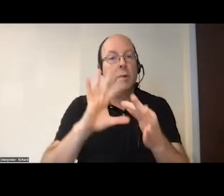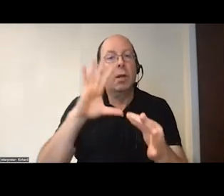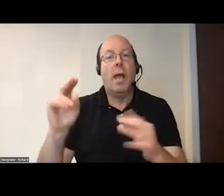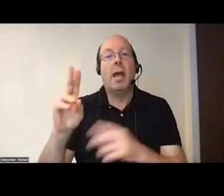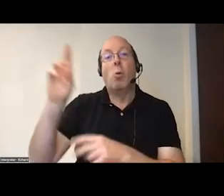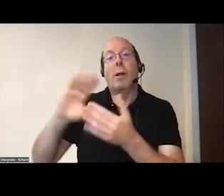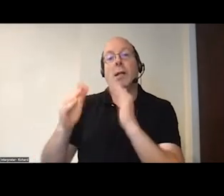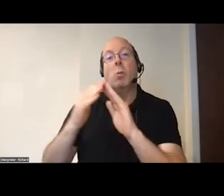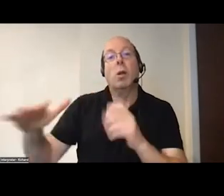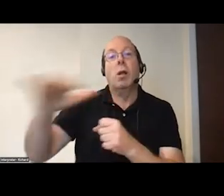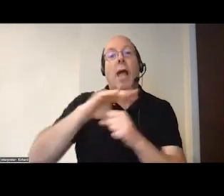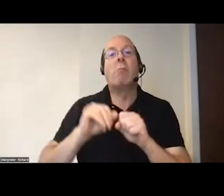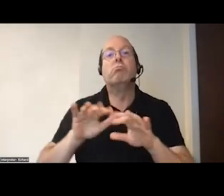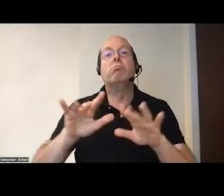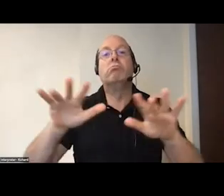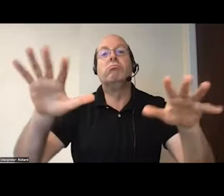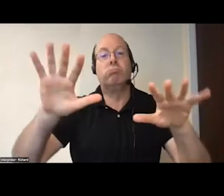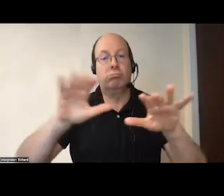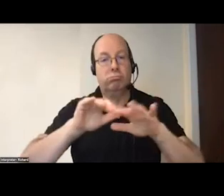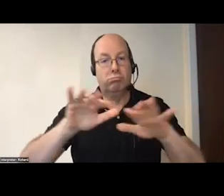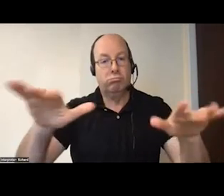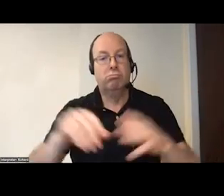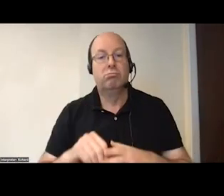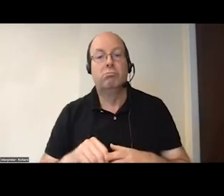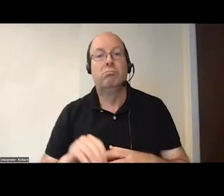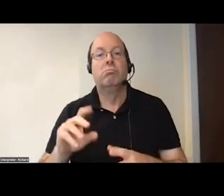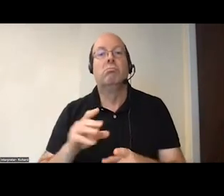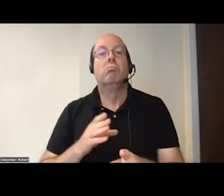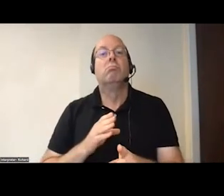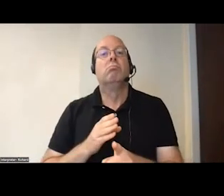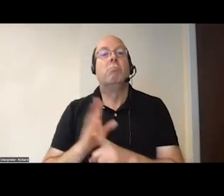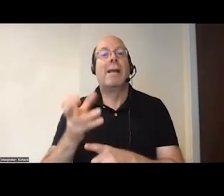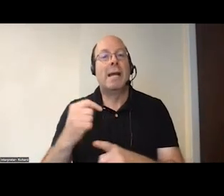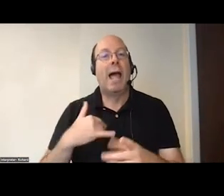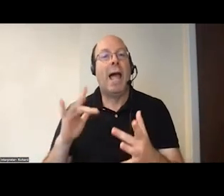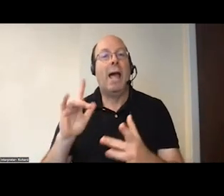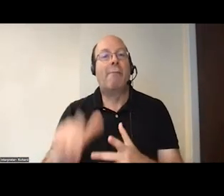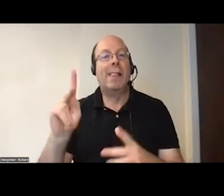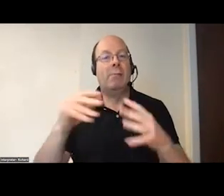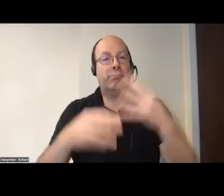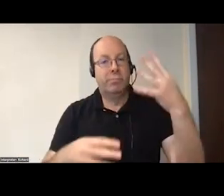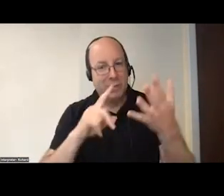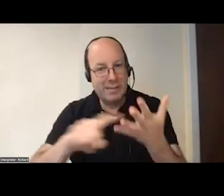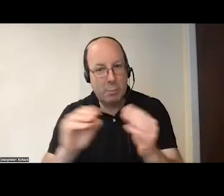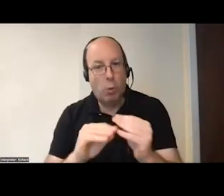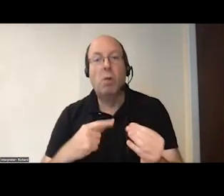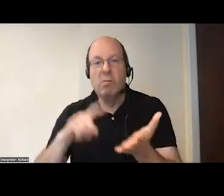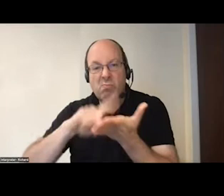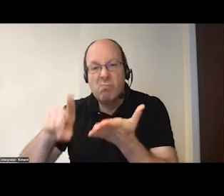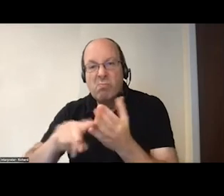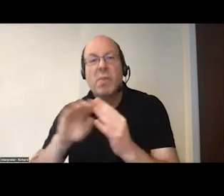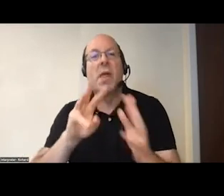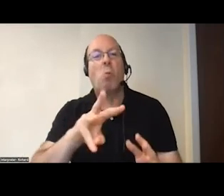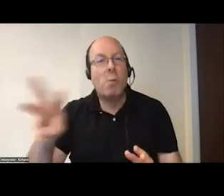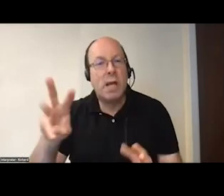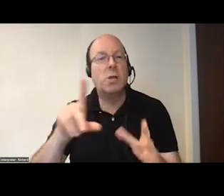Rochester community and beyond. You'll find links in the main chat to learn more. And if you haven't checked into these programs, I encourage you to visit their sites and